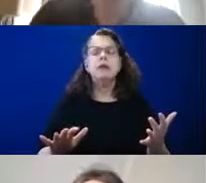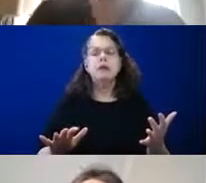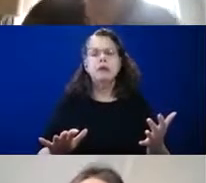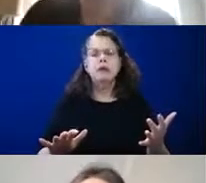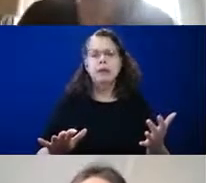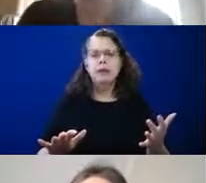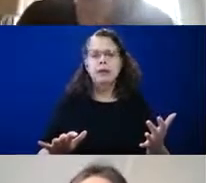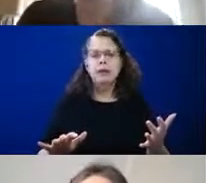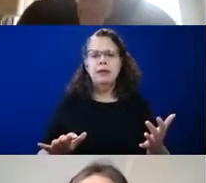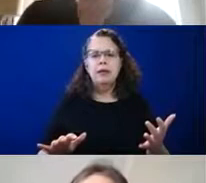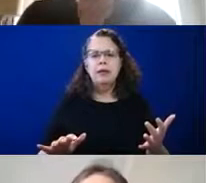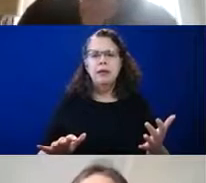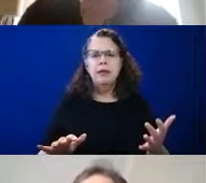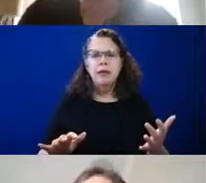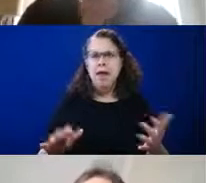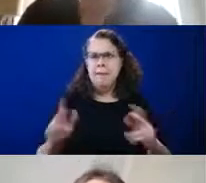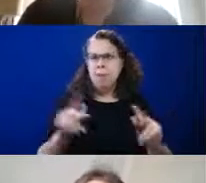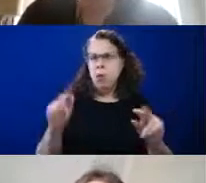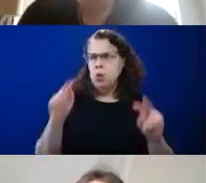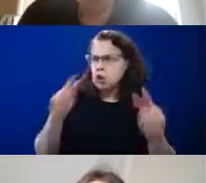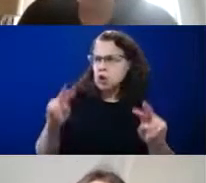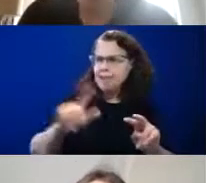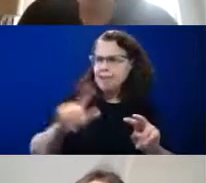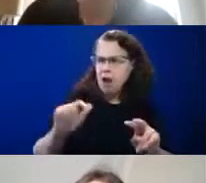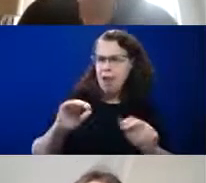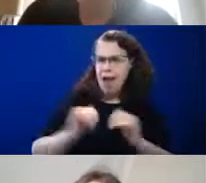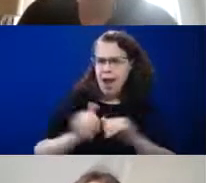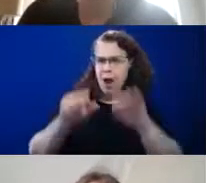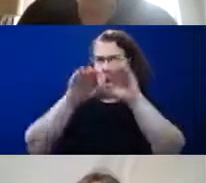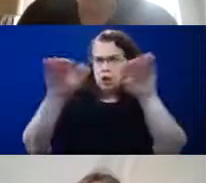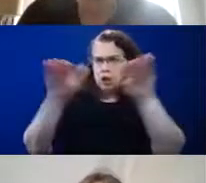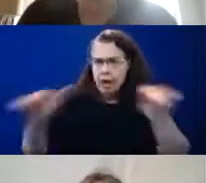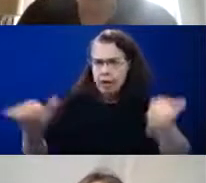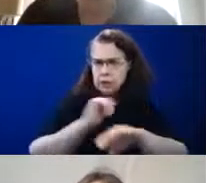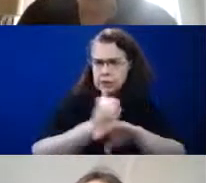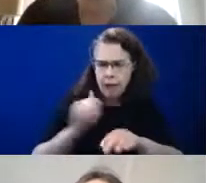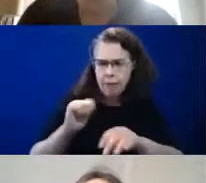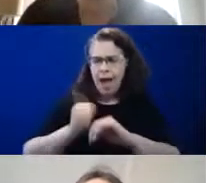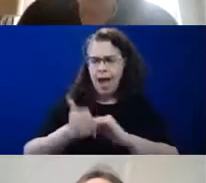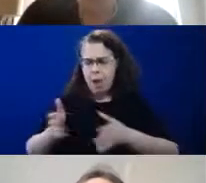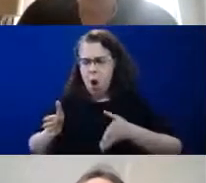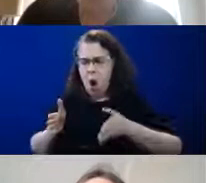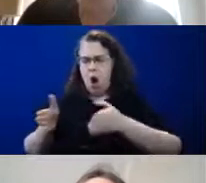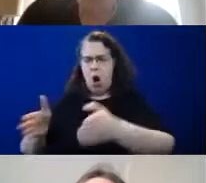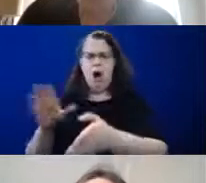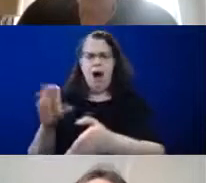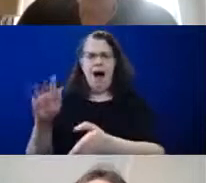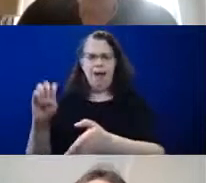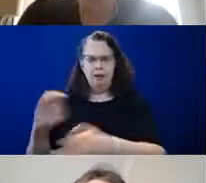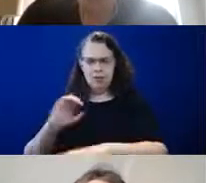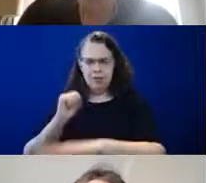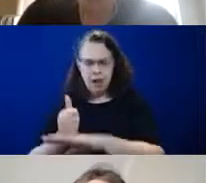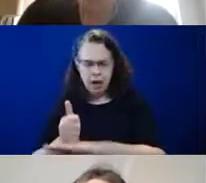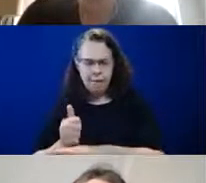the library, our shelves, our aisles, everything, our bathrooms, all have